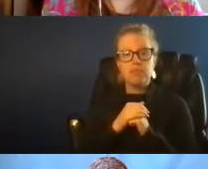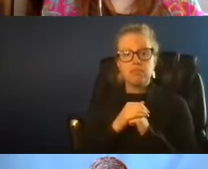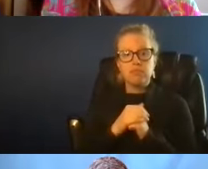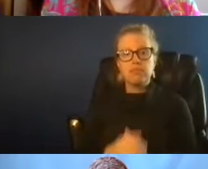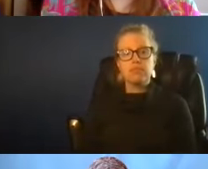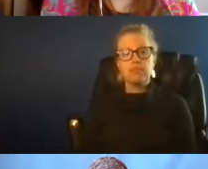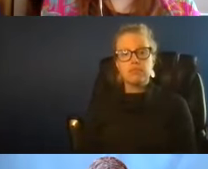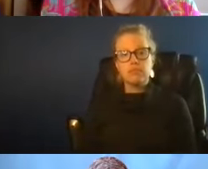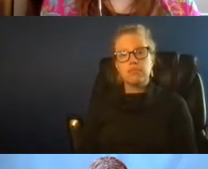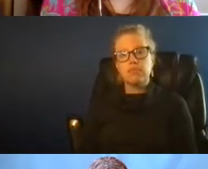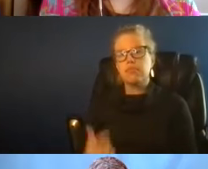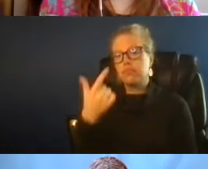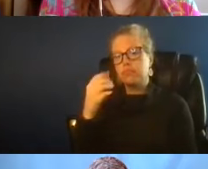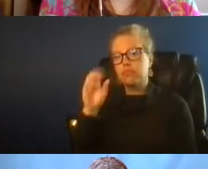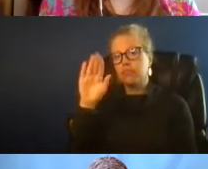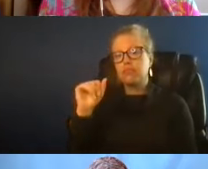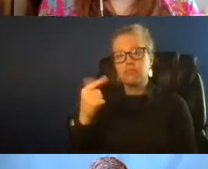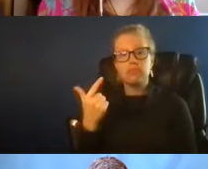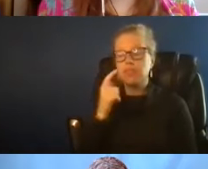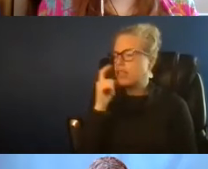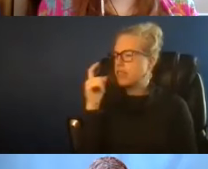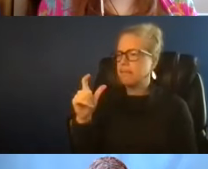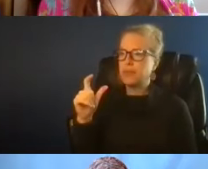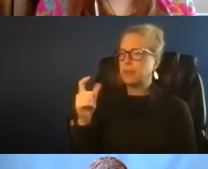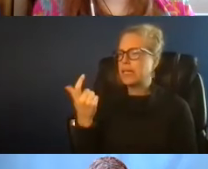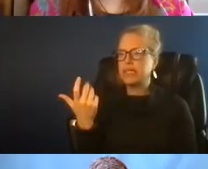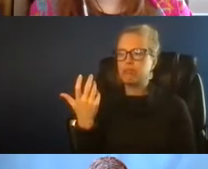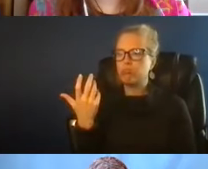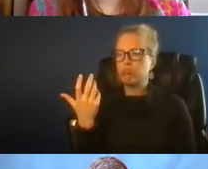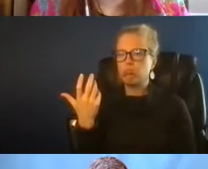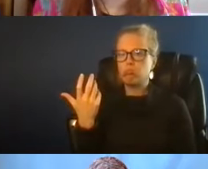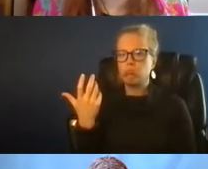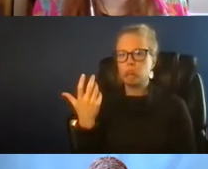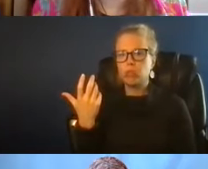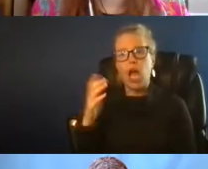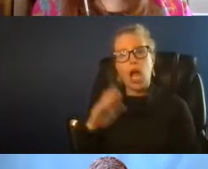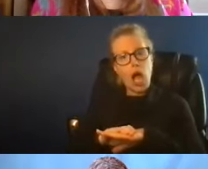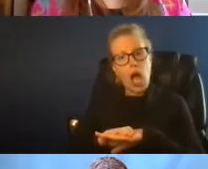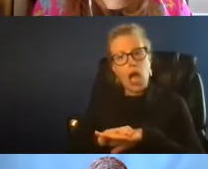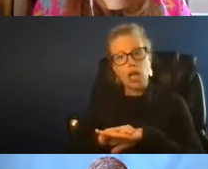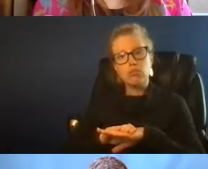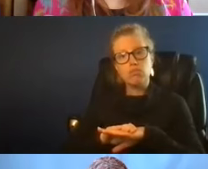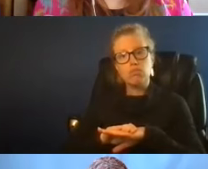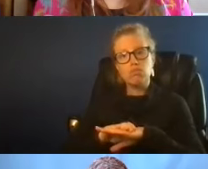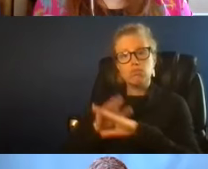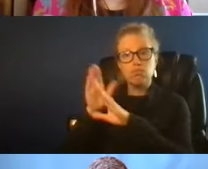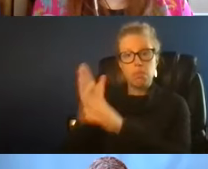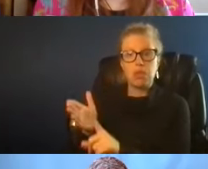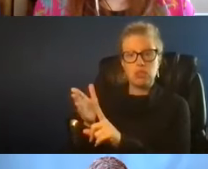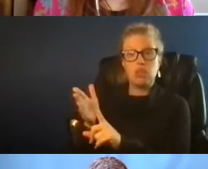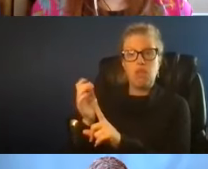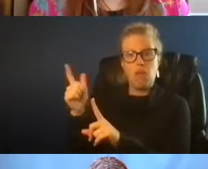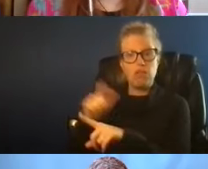This bag doesn't have to be on the survivor's person at all times.